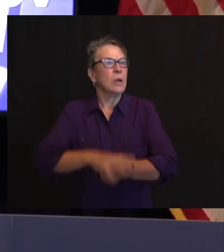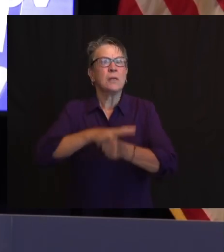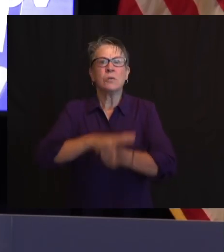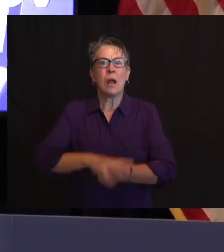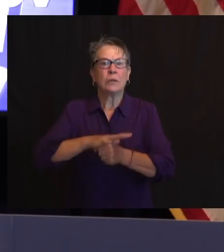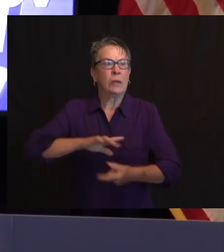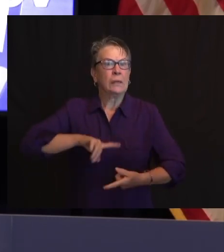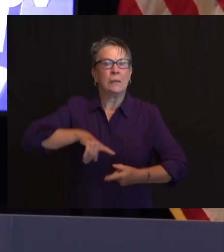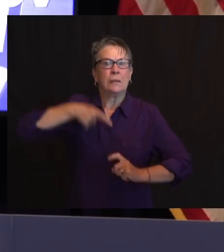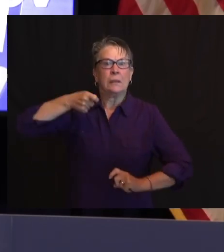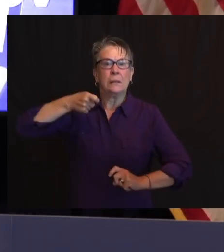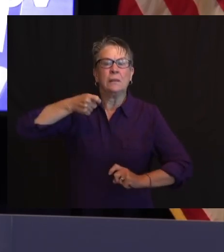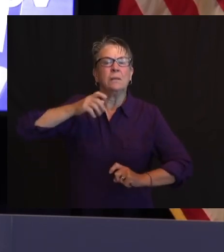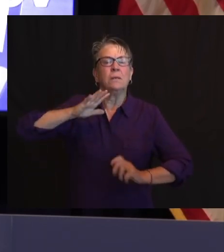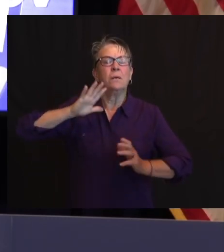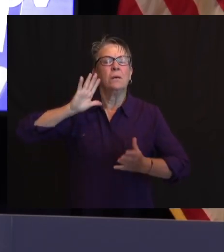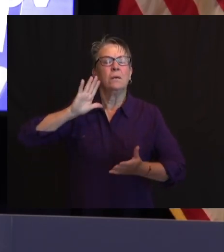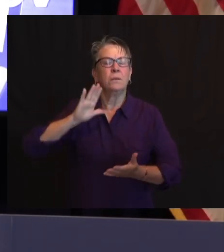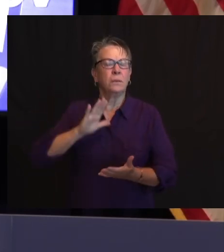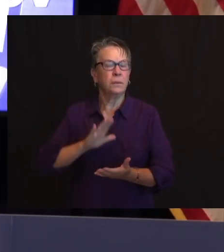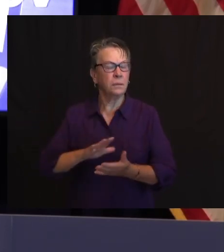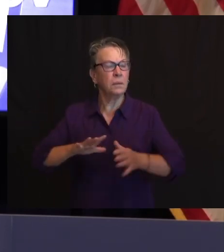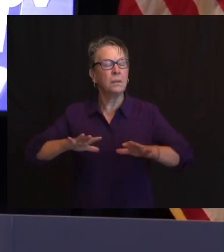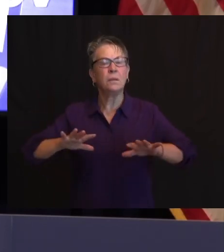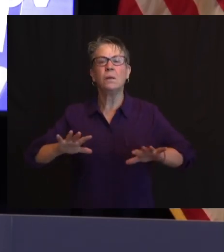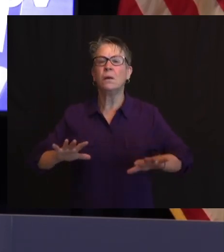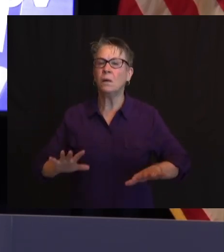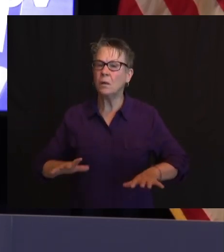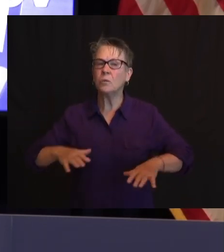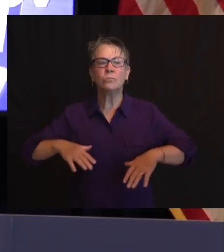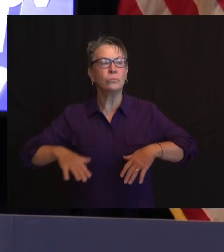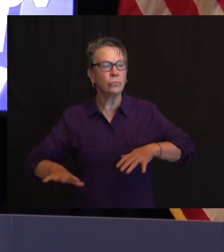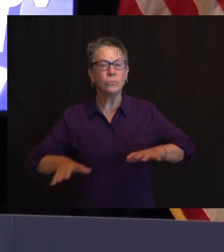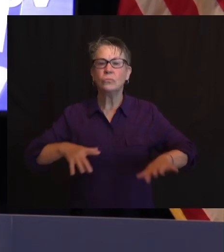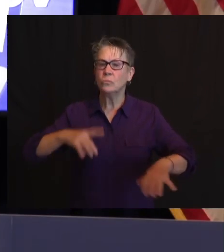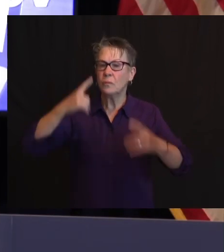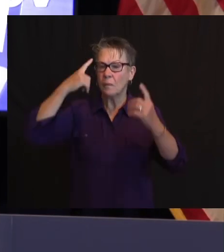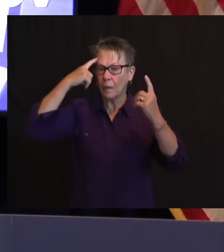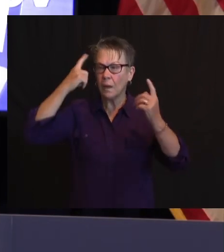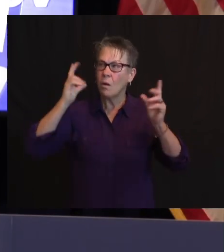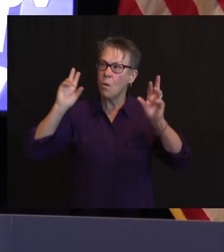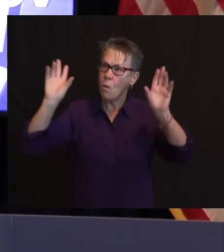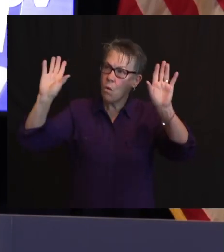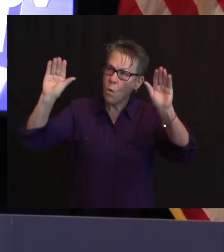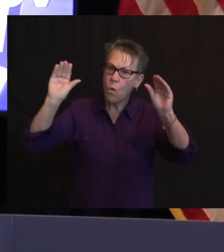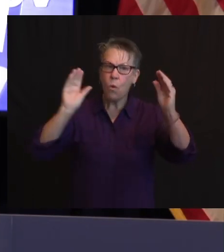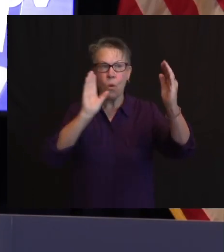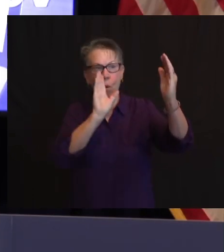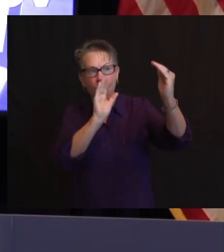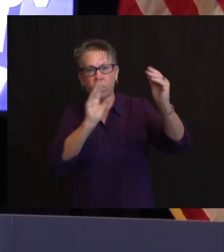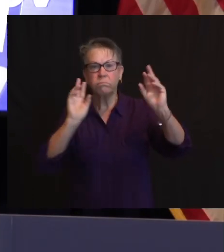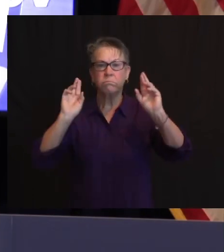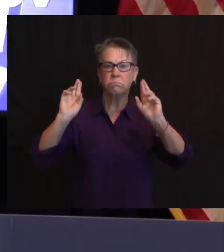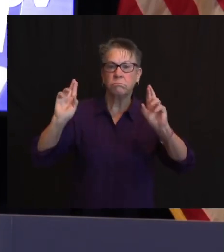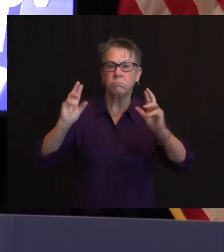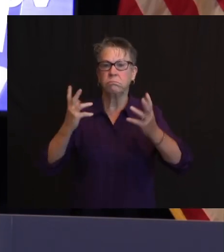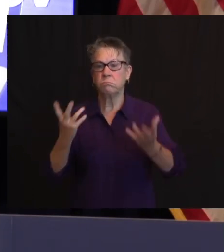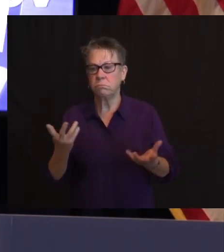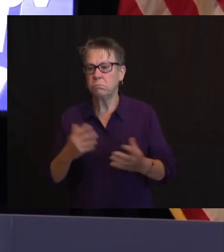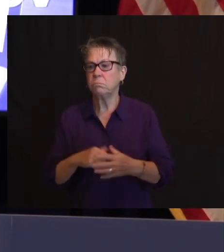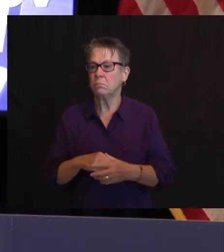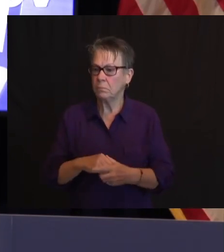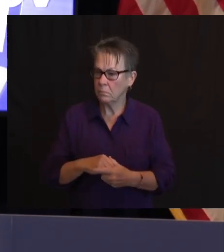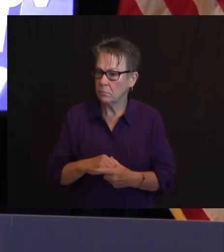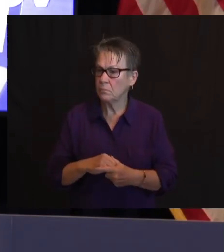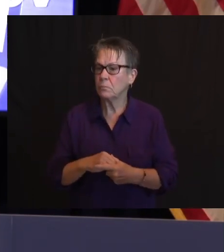such as wearing face coverings and social distancing, because this virus is still circulating, and we need to stay the course